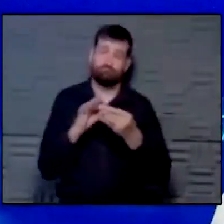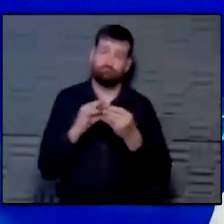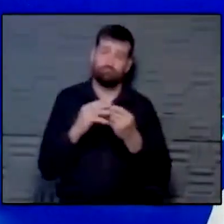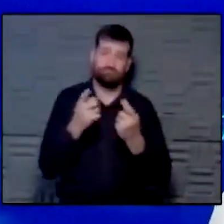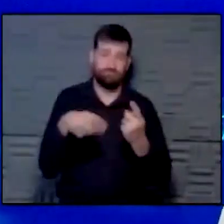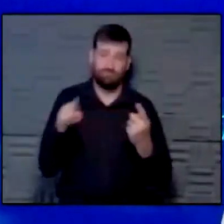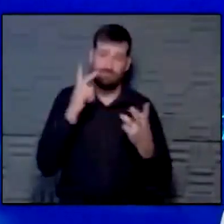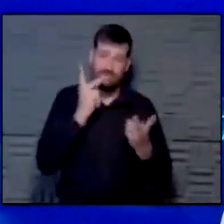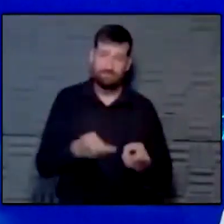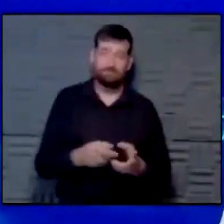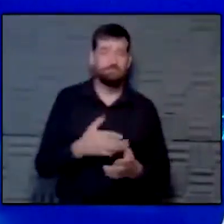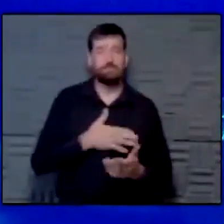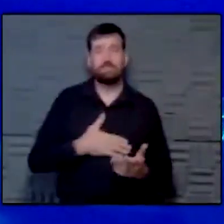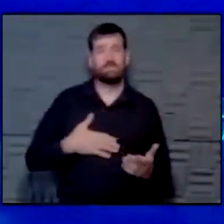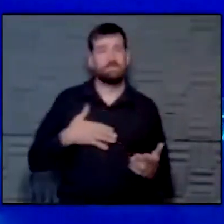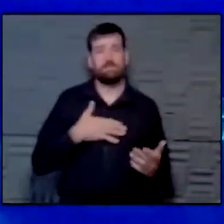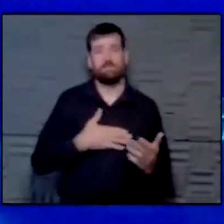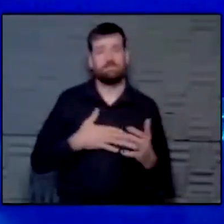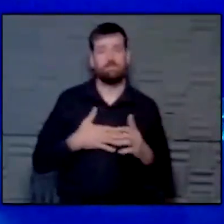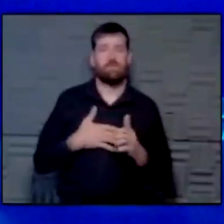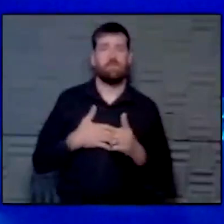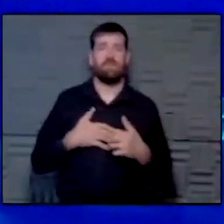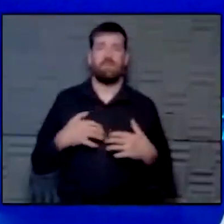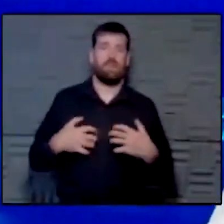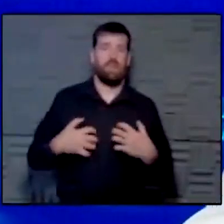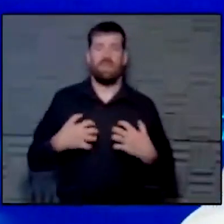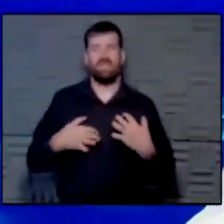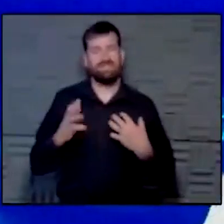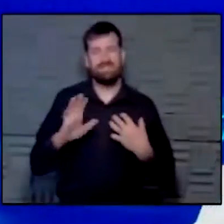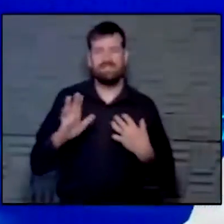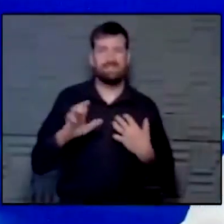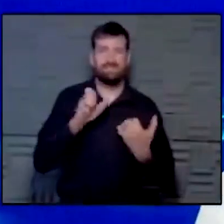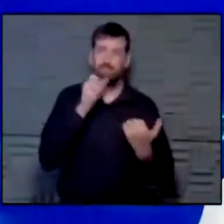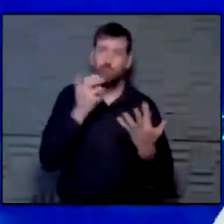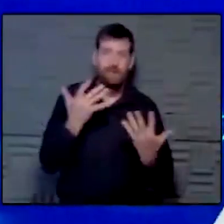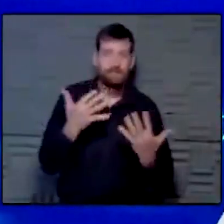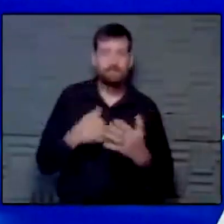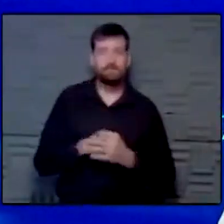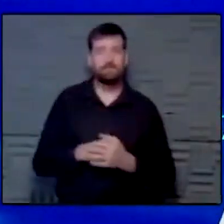there, folks. You know, please don't hesitate. Please don't wait.